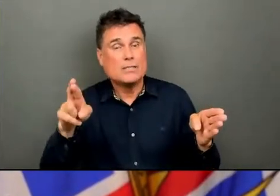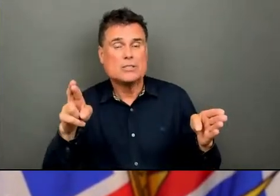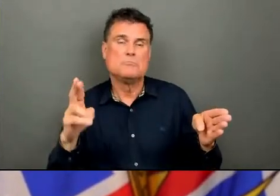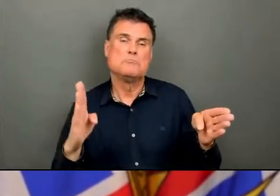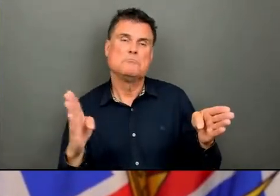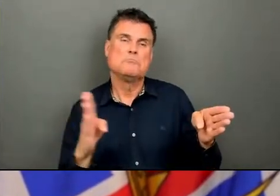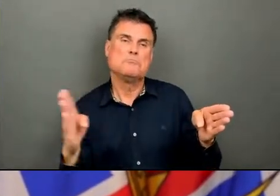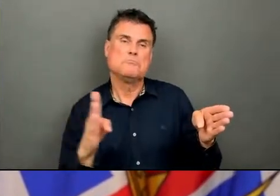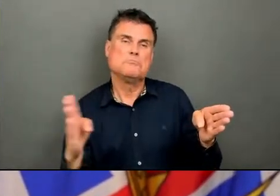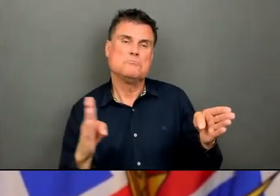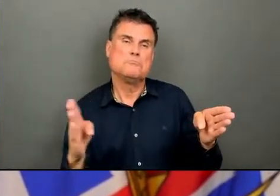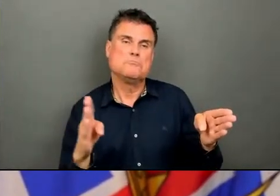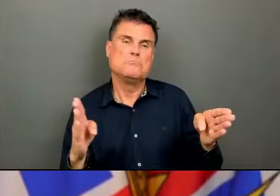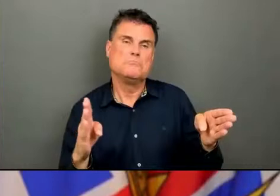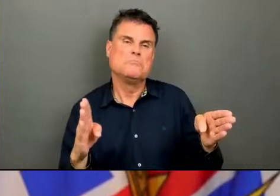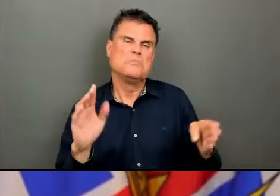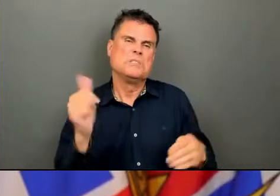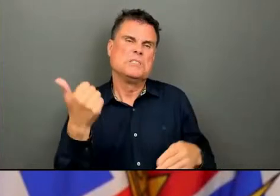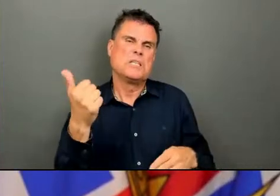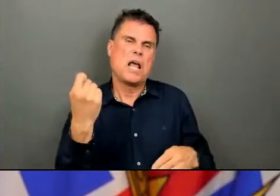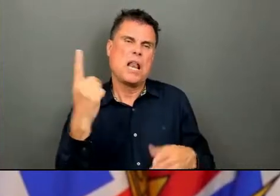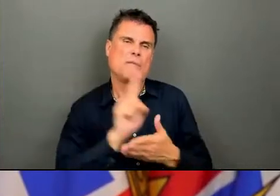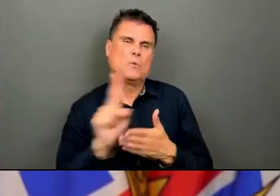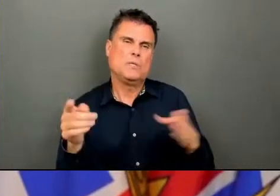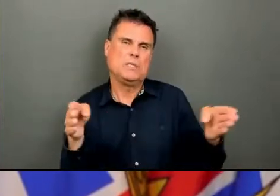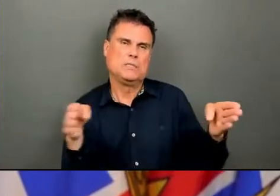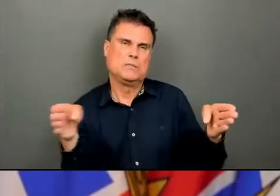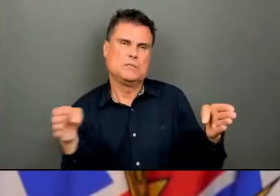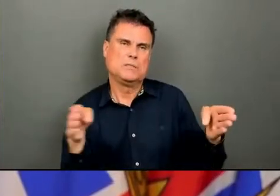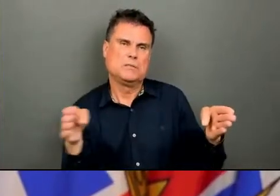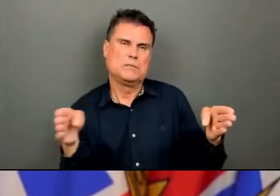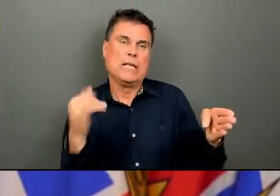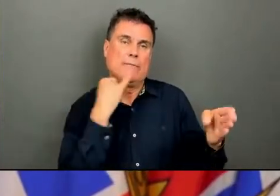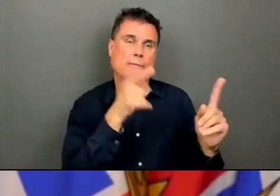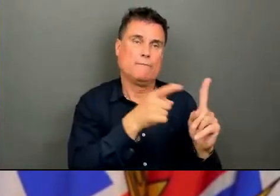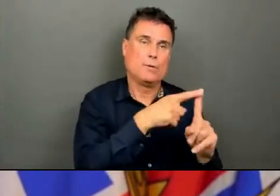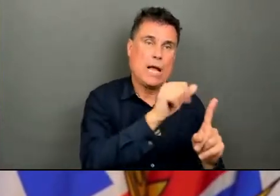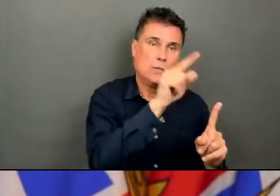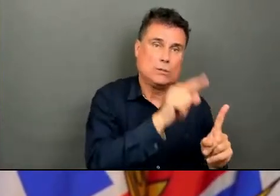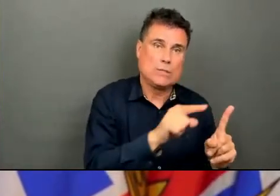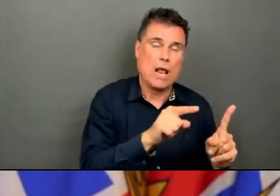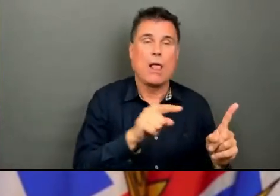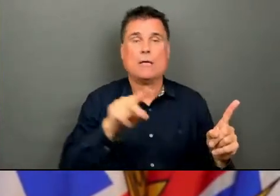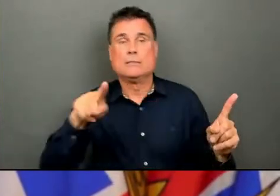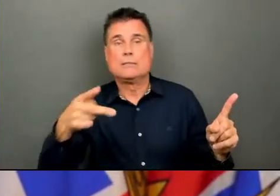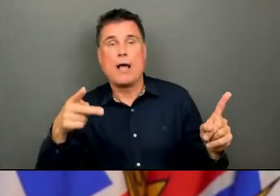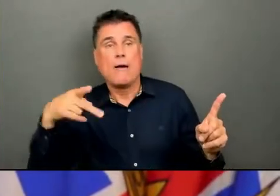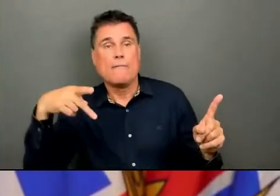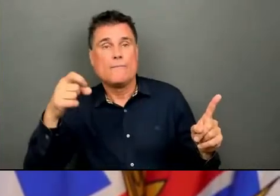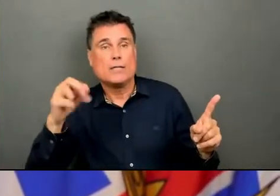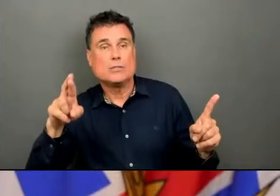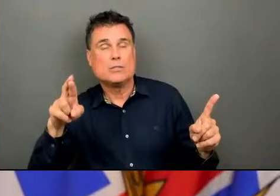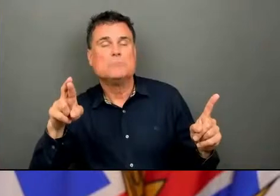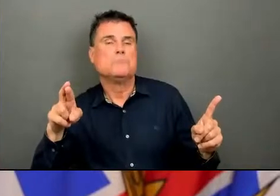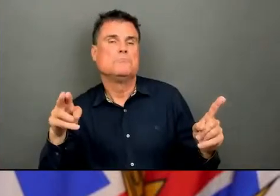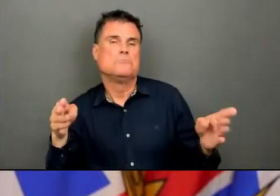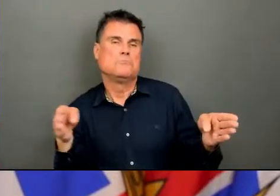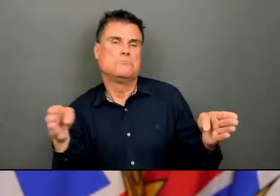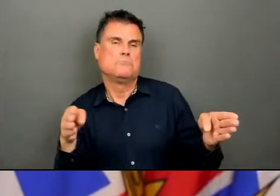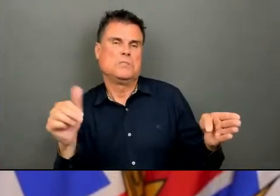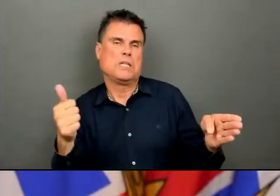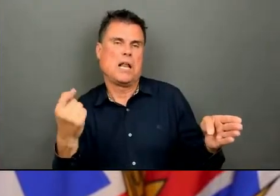11 weeks. So it does work well to have that interval a bit longer for any of the